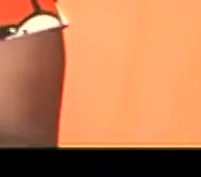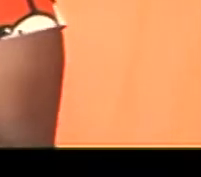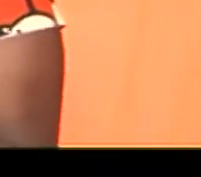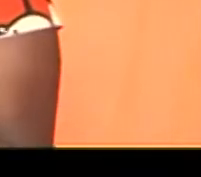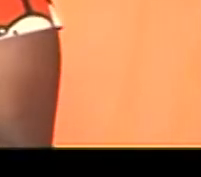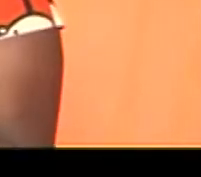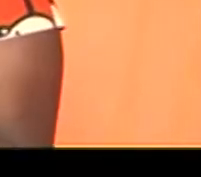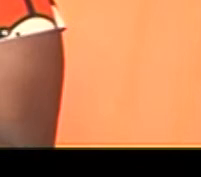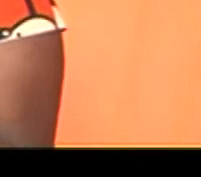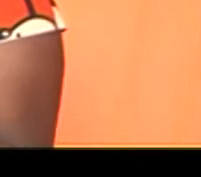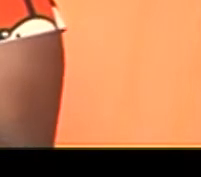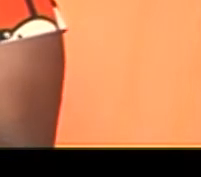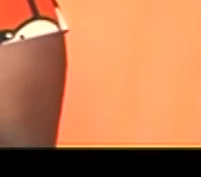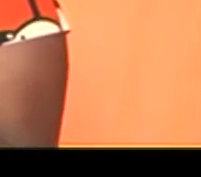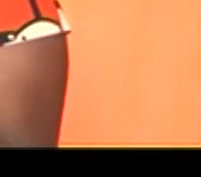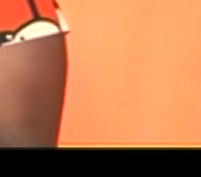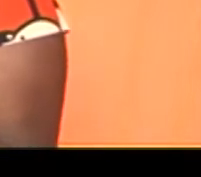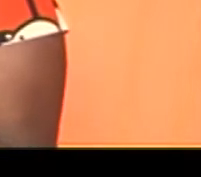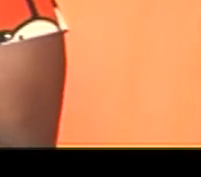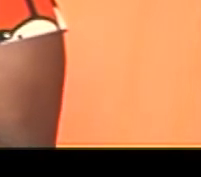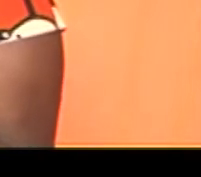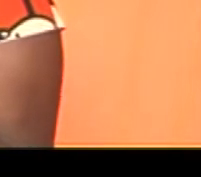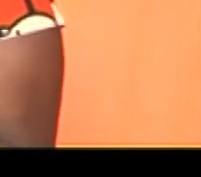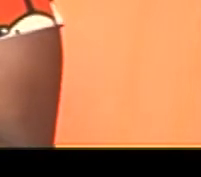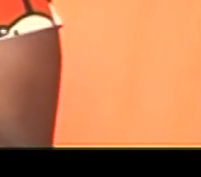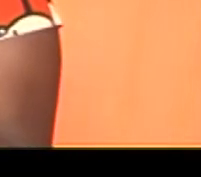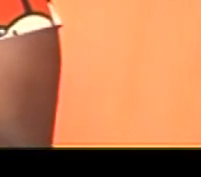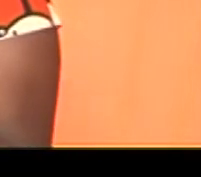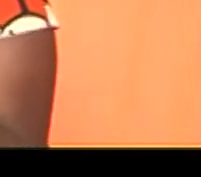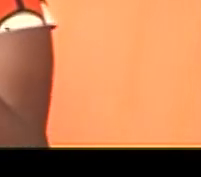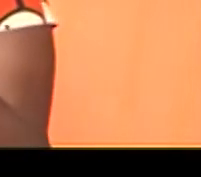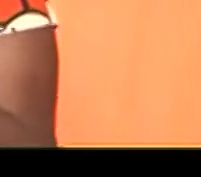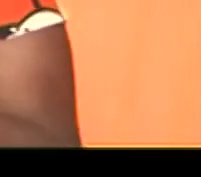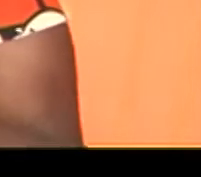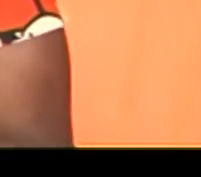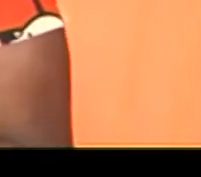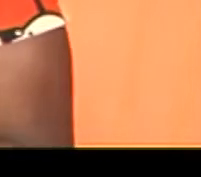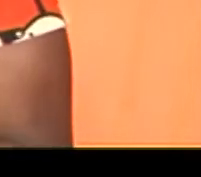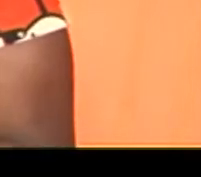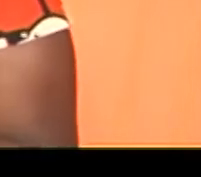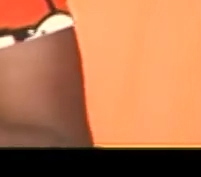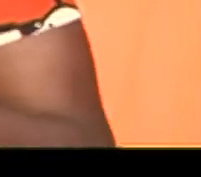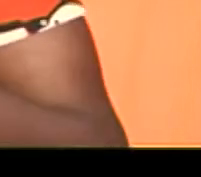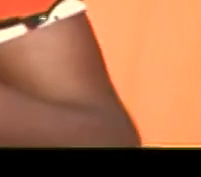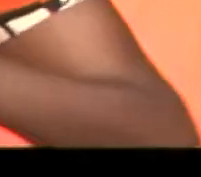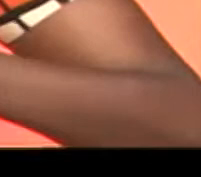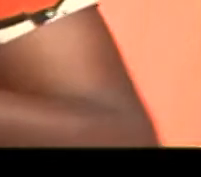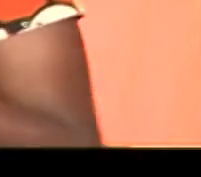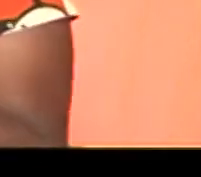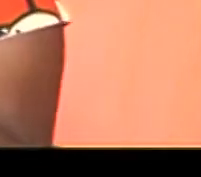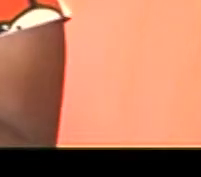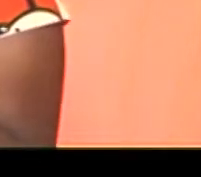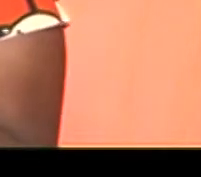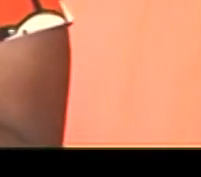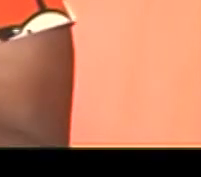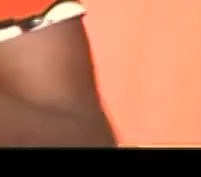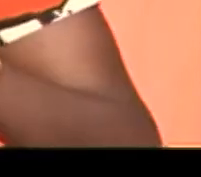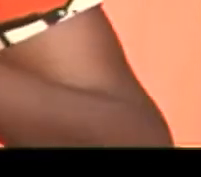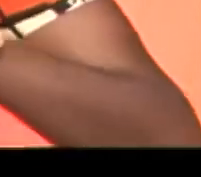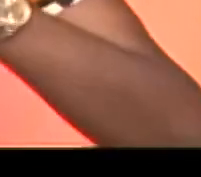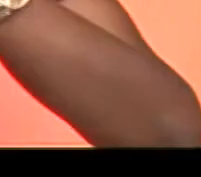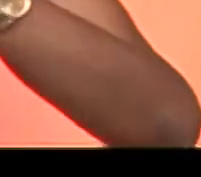your life is in God's hands. He has engraved you in the palms of his hand. You are the apple of his eye. So he is shepherding